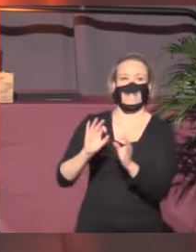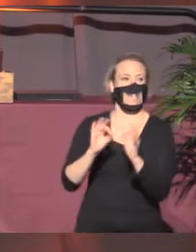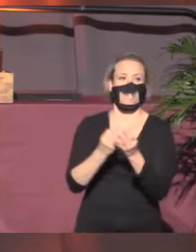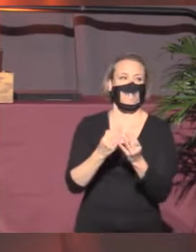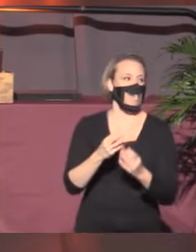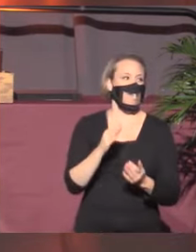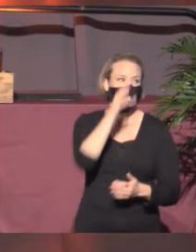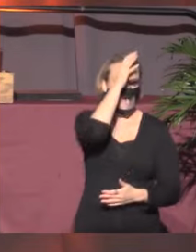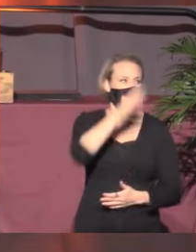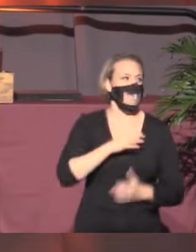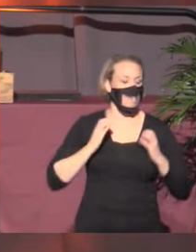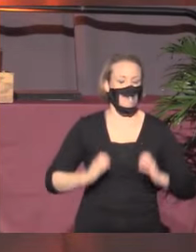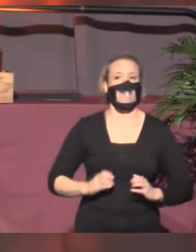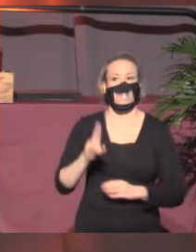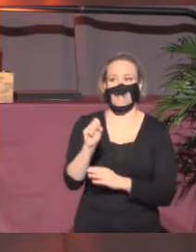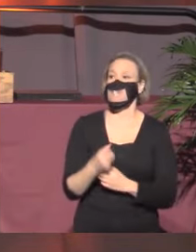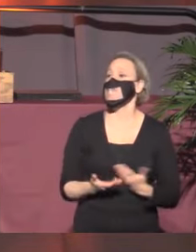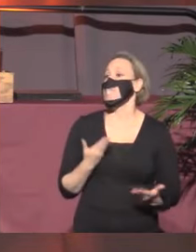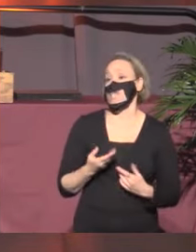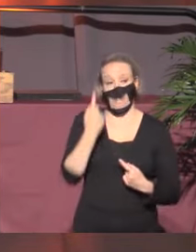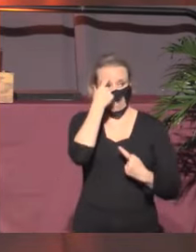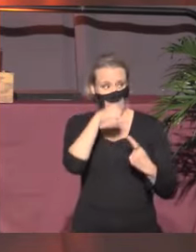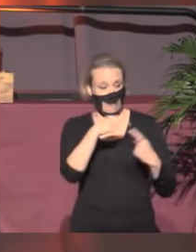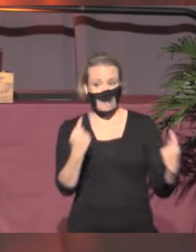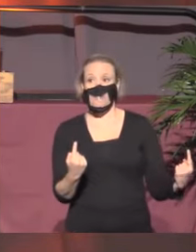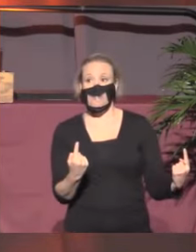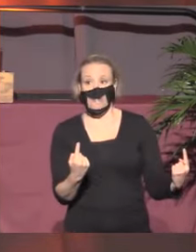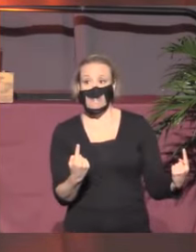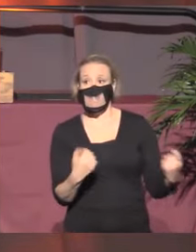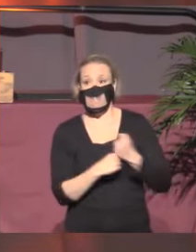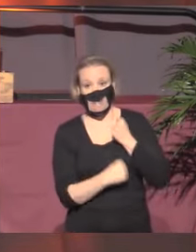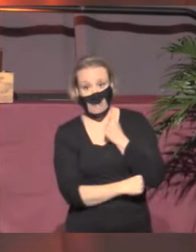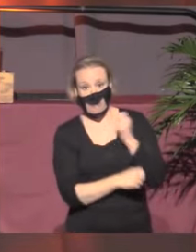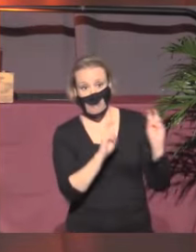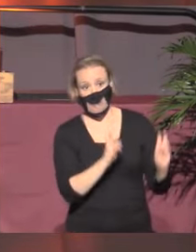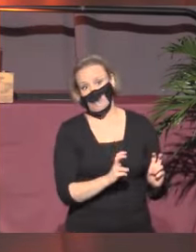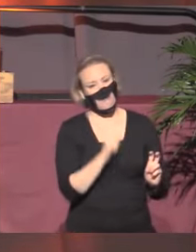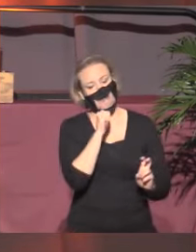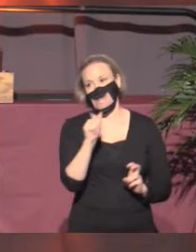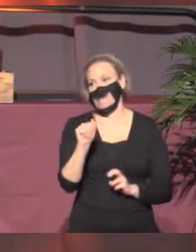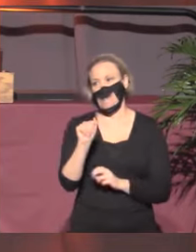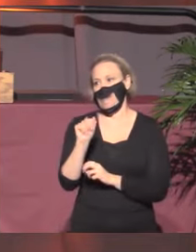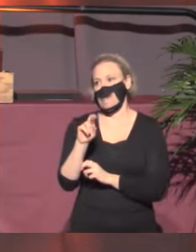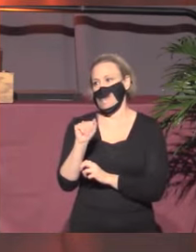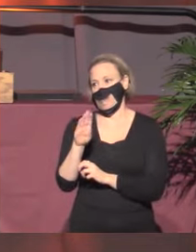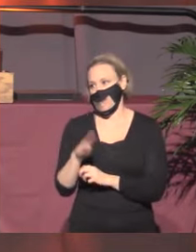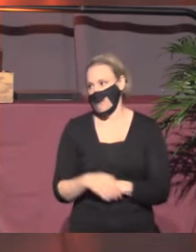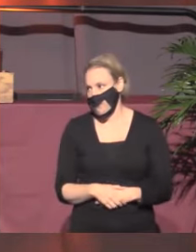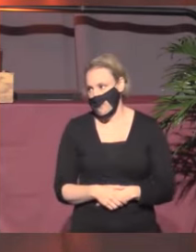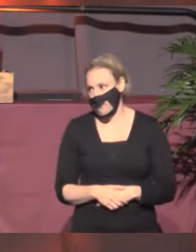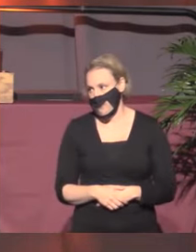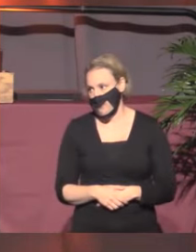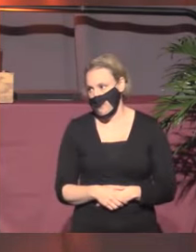citizen that I just happen to have disagreements with on fundamental issues." This is what the campaign is